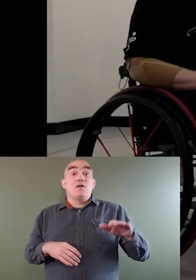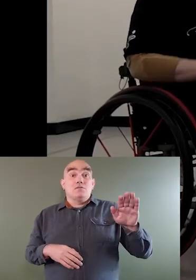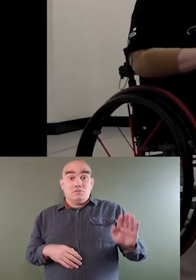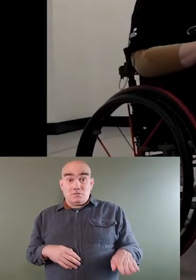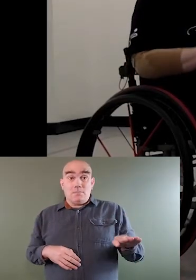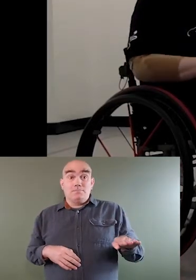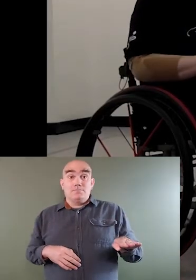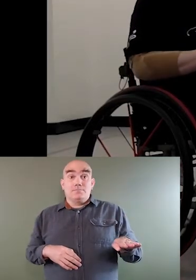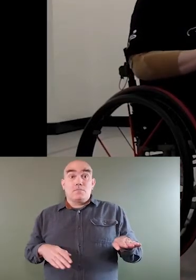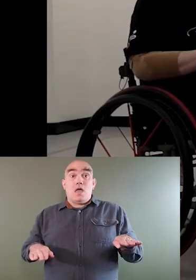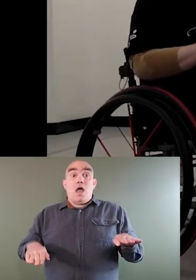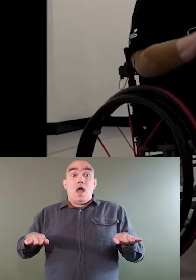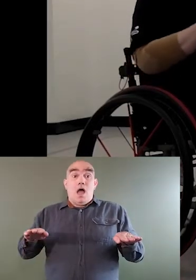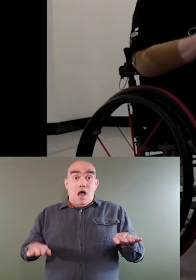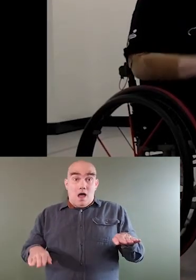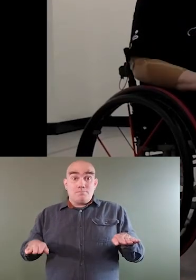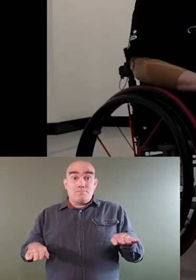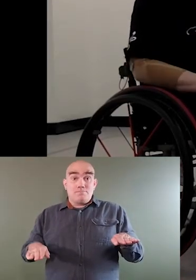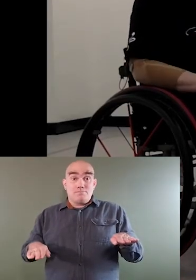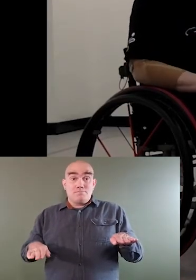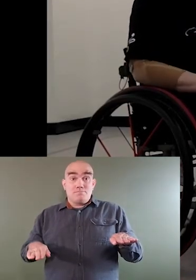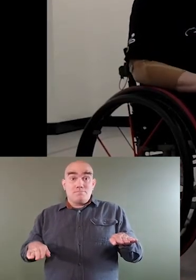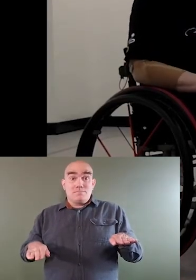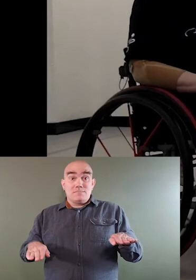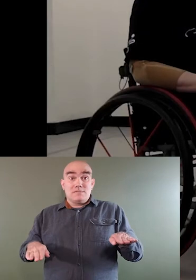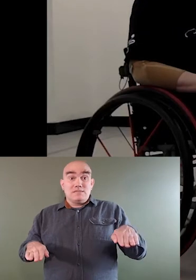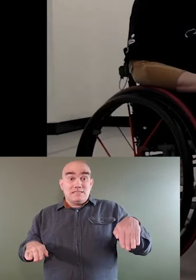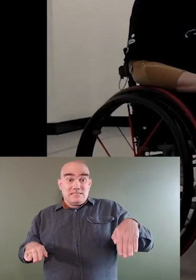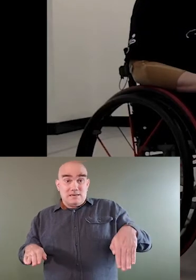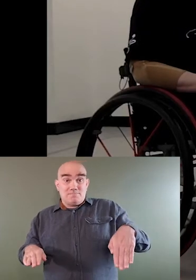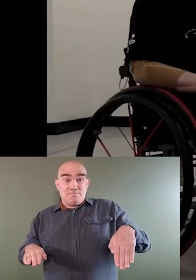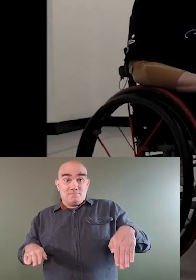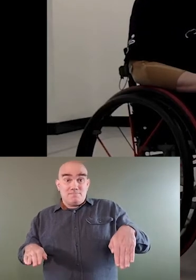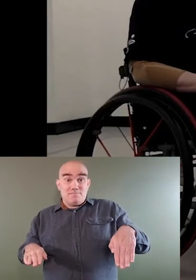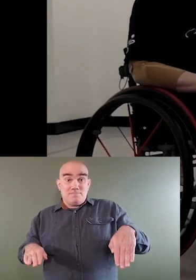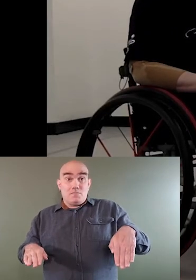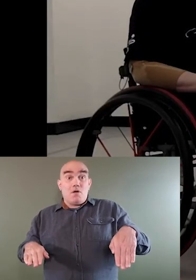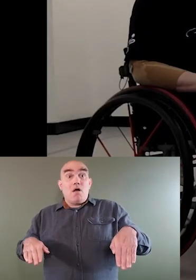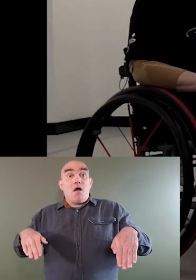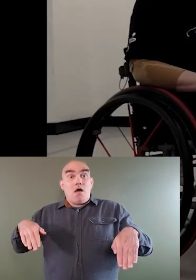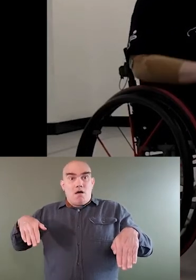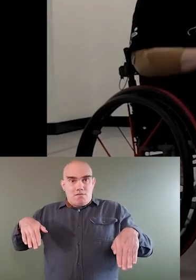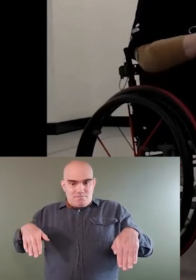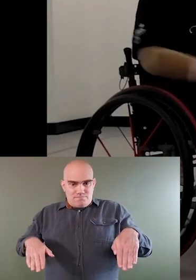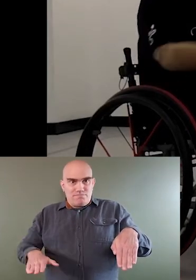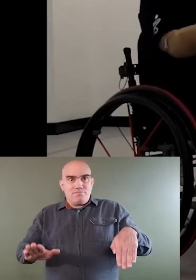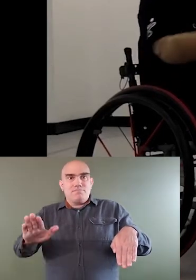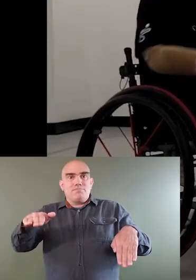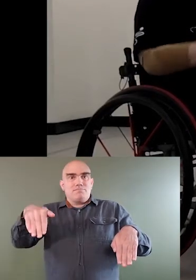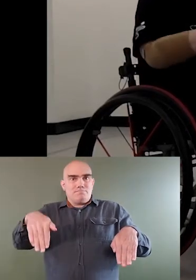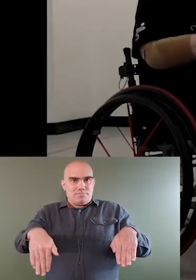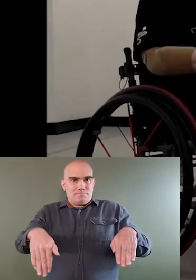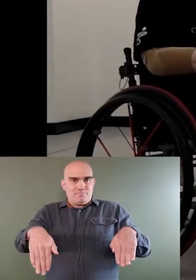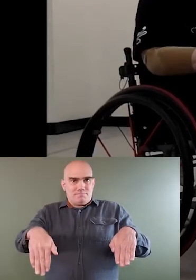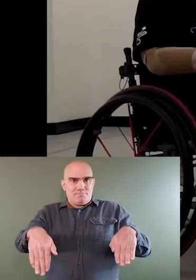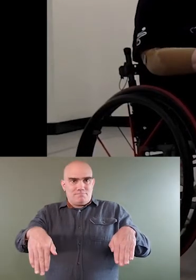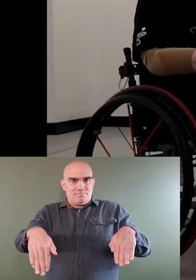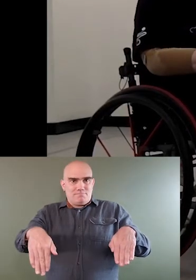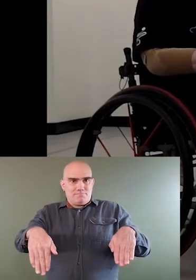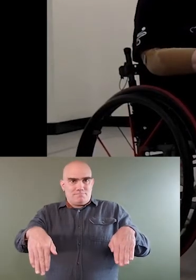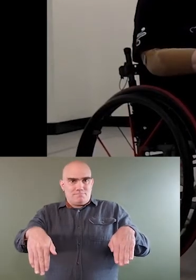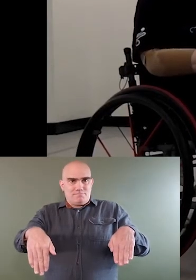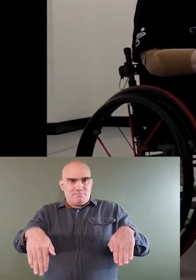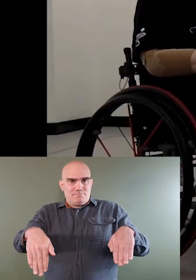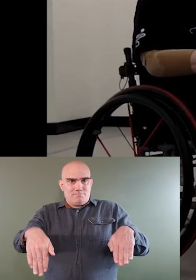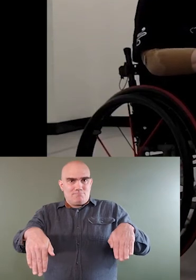1, stomp. 2, hop. 3, step. 4, the left.